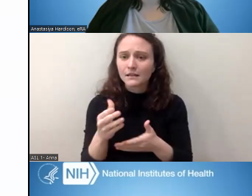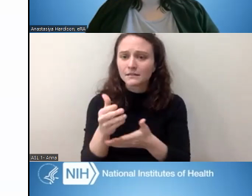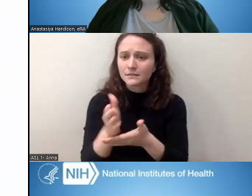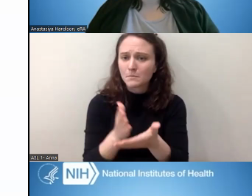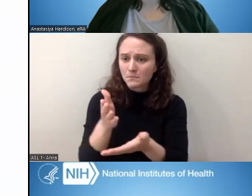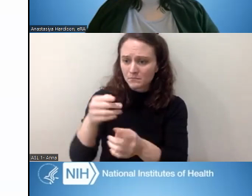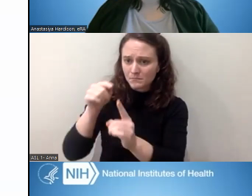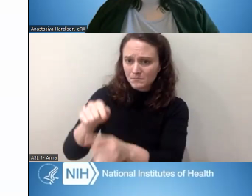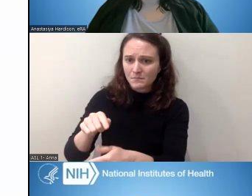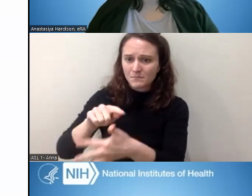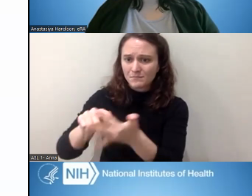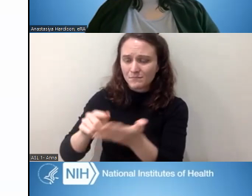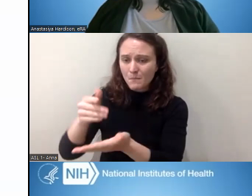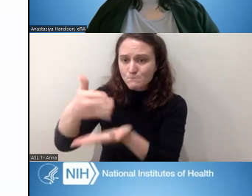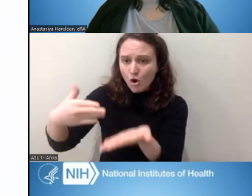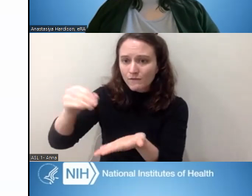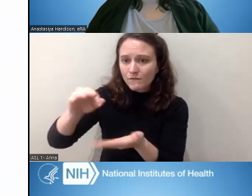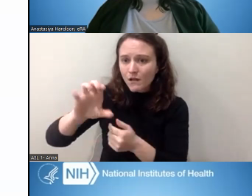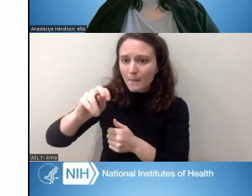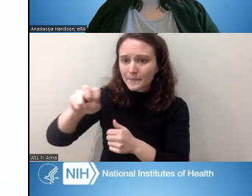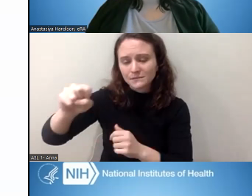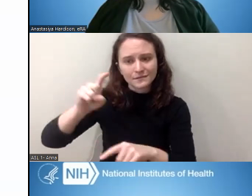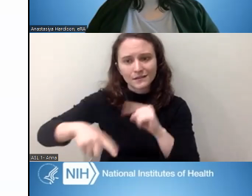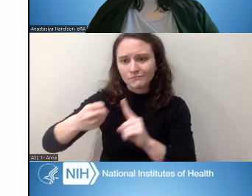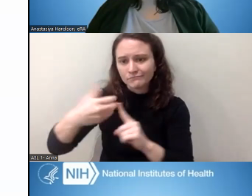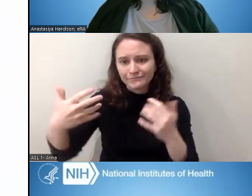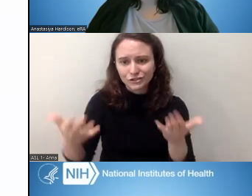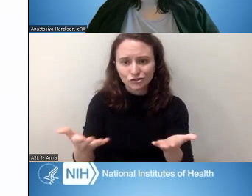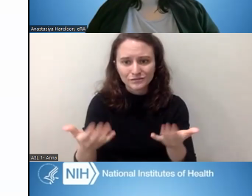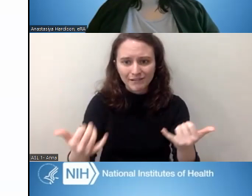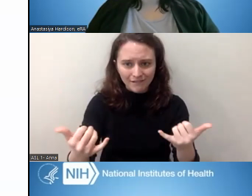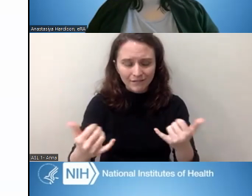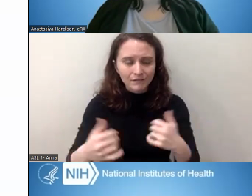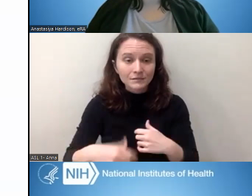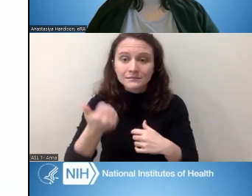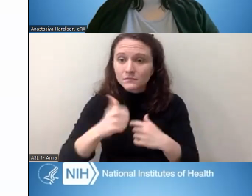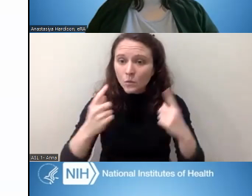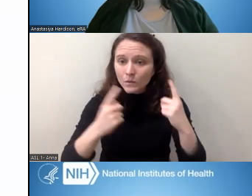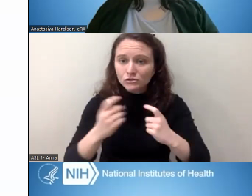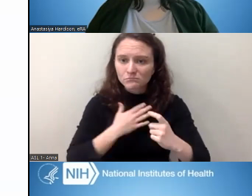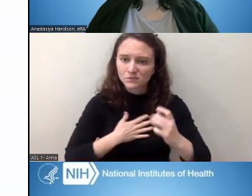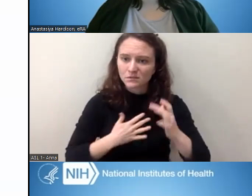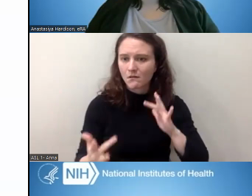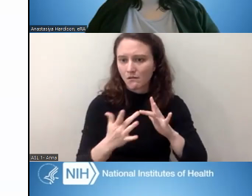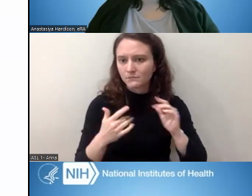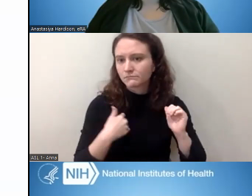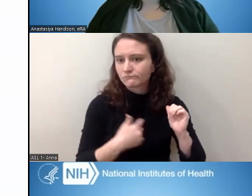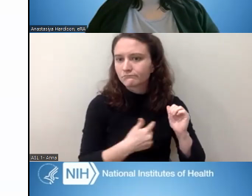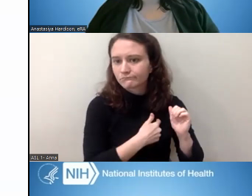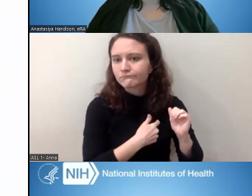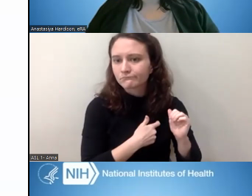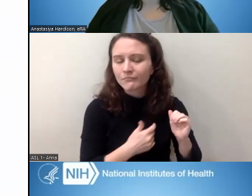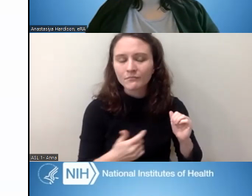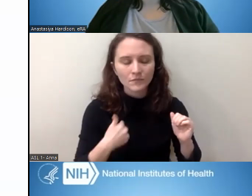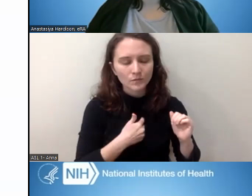we will not be able to touch on here. So I encourage anyone, if you have any questions, please reach out to us, and we